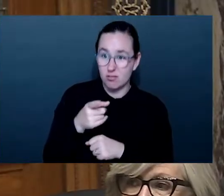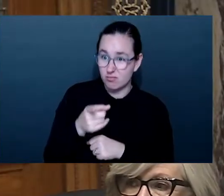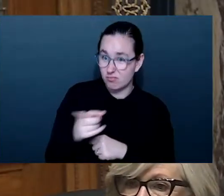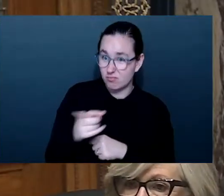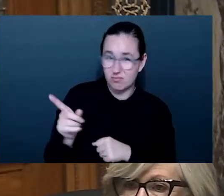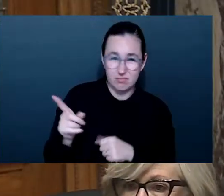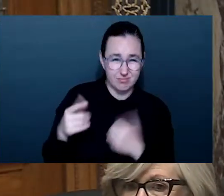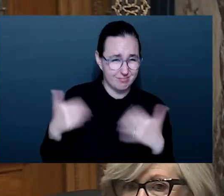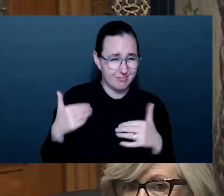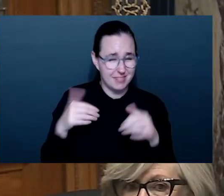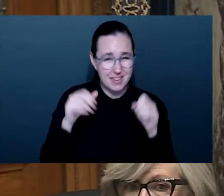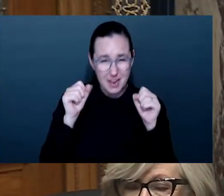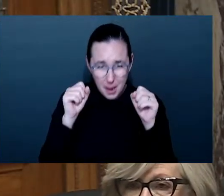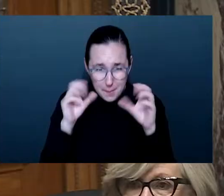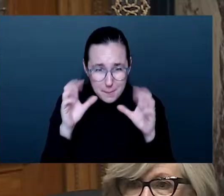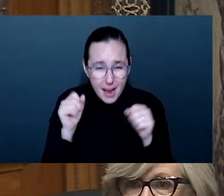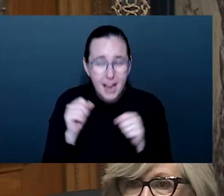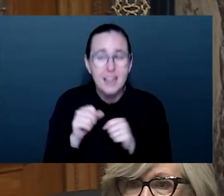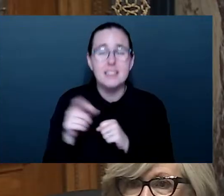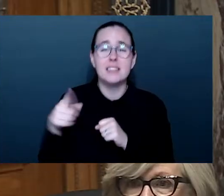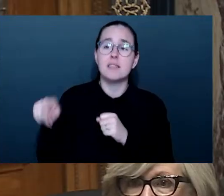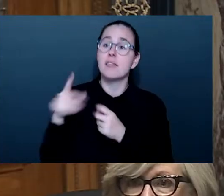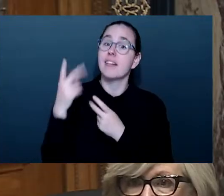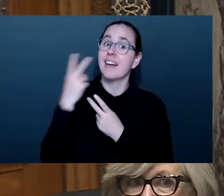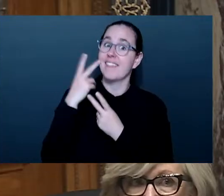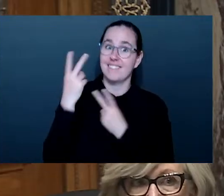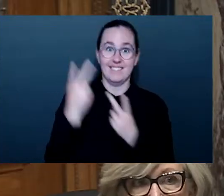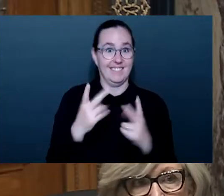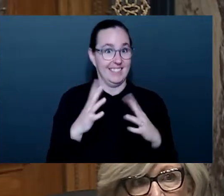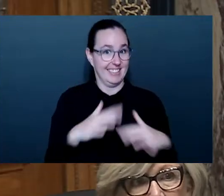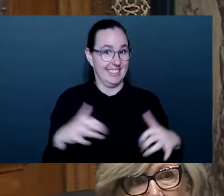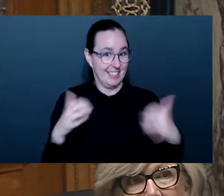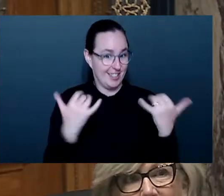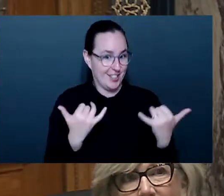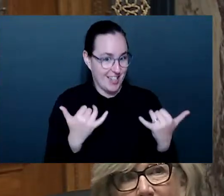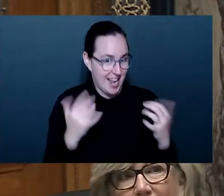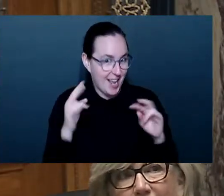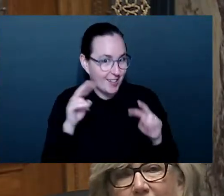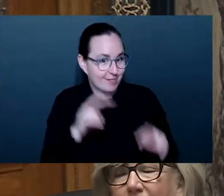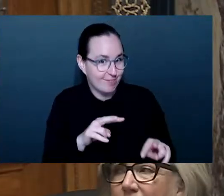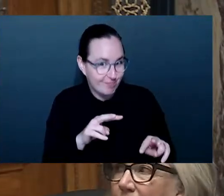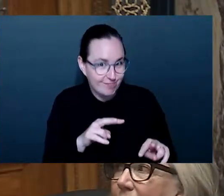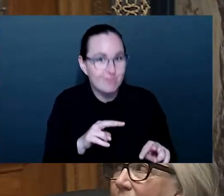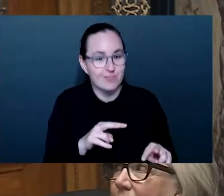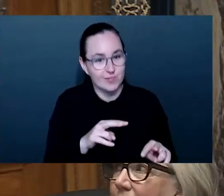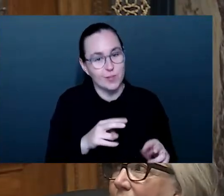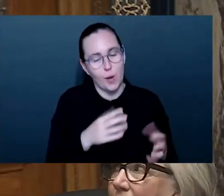this morning, so I hope the House will join me in welcoming them.